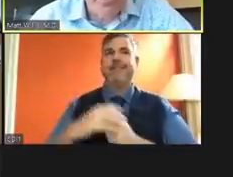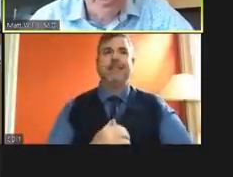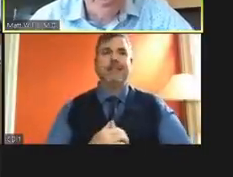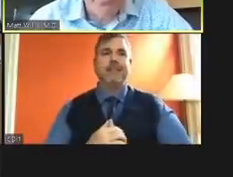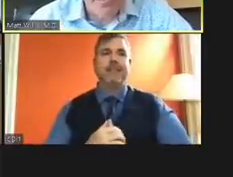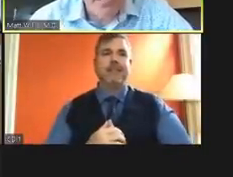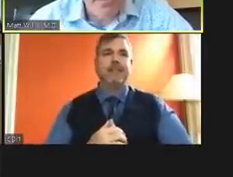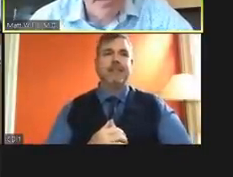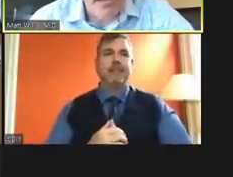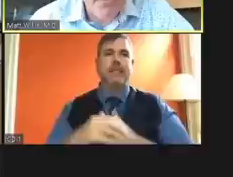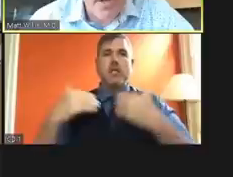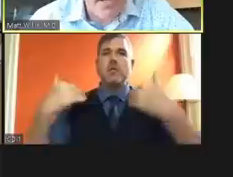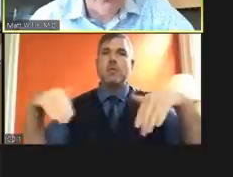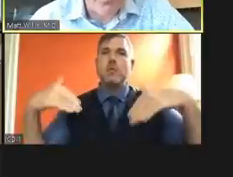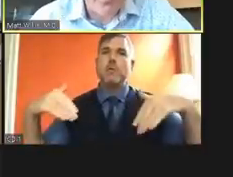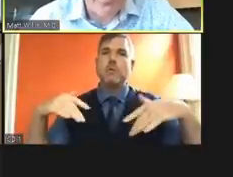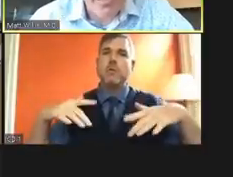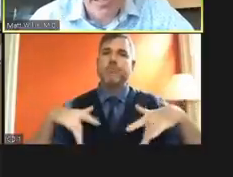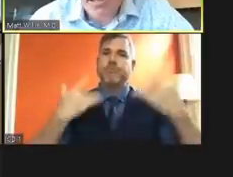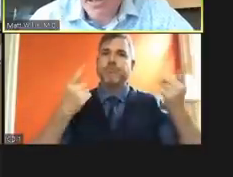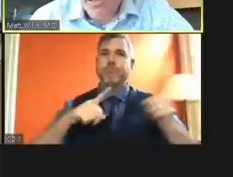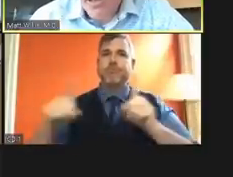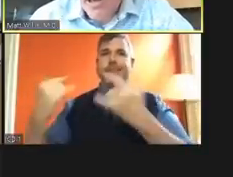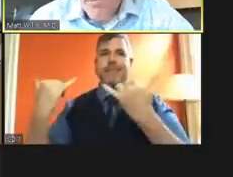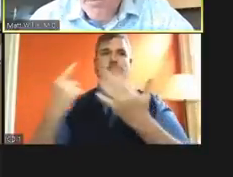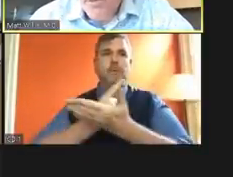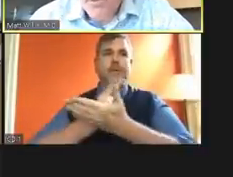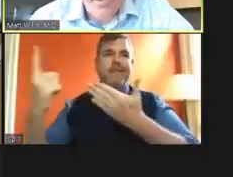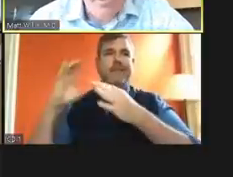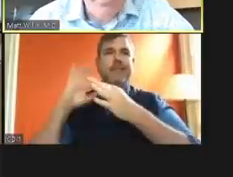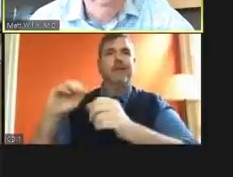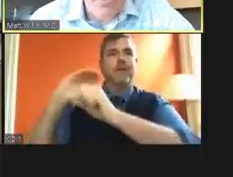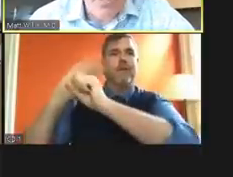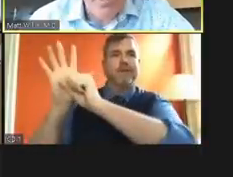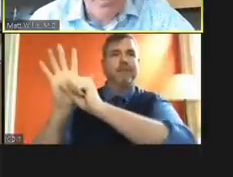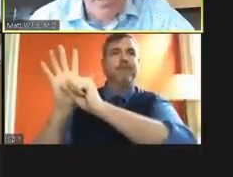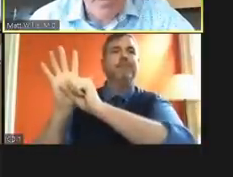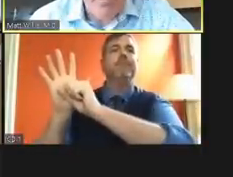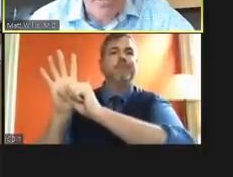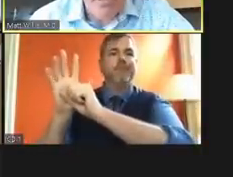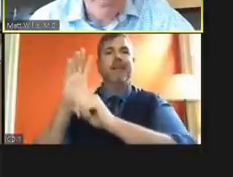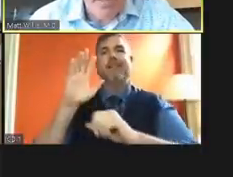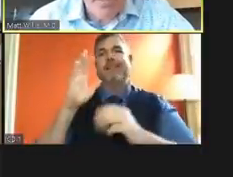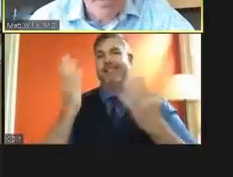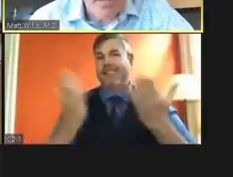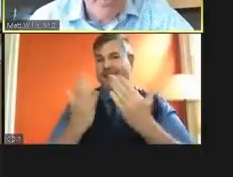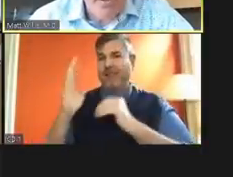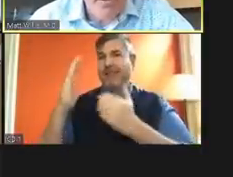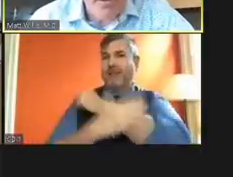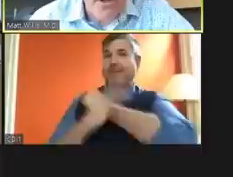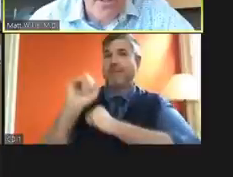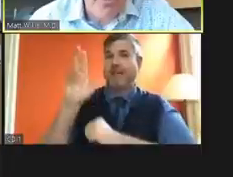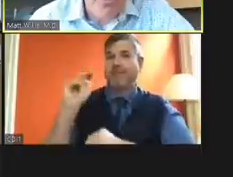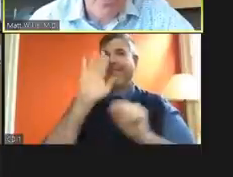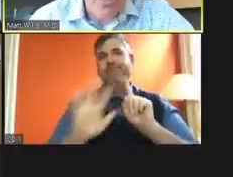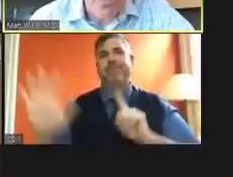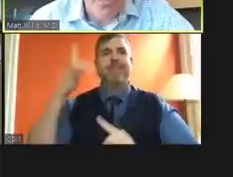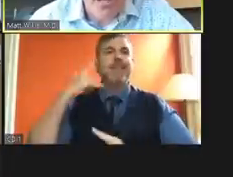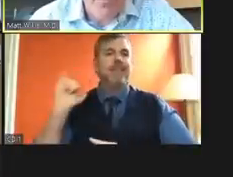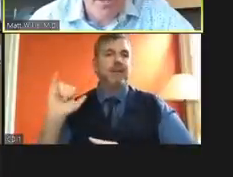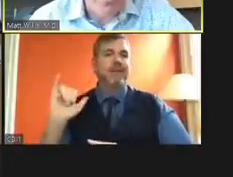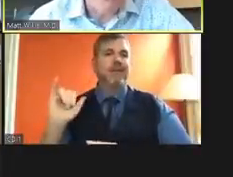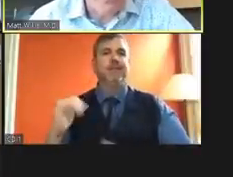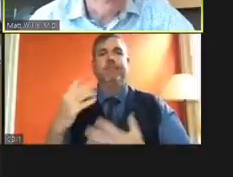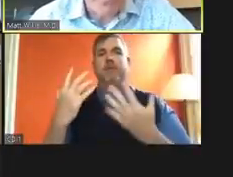to the COVID-19 pandemic here in Marin and across the state. So we appreciate this time to touch base with you all in our